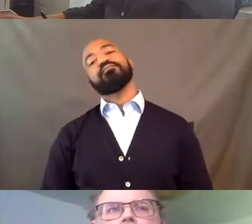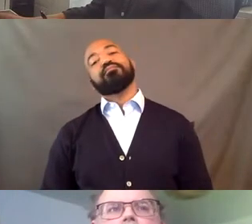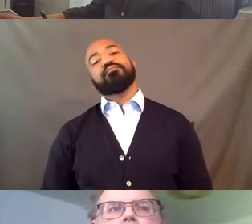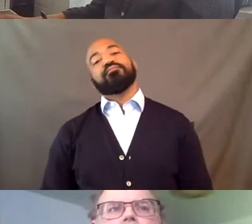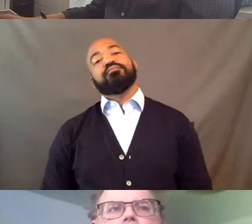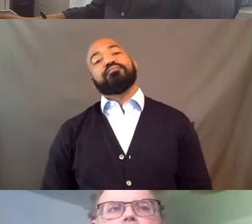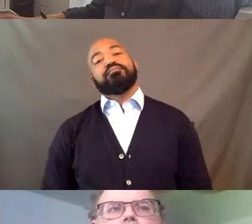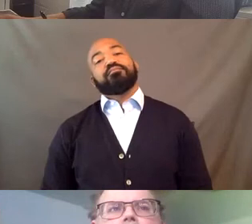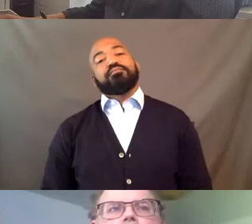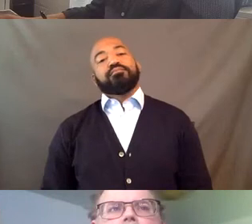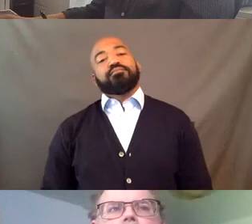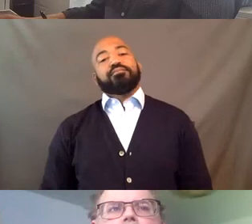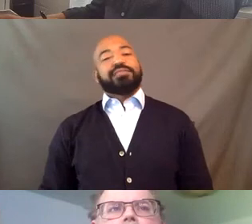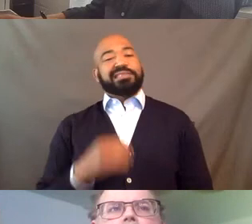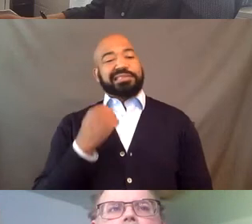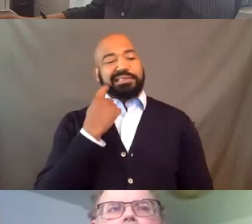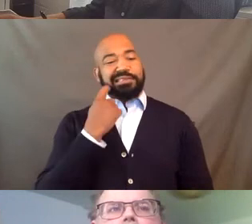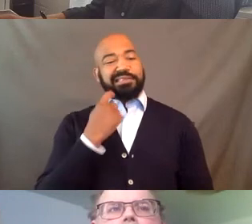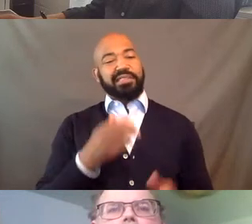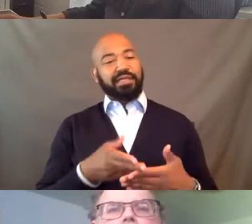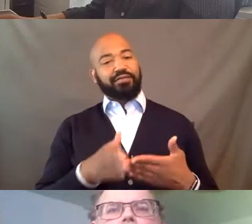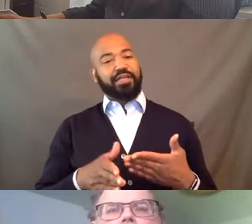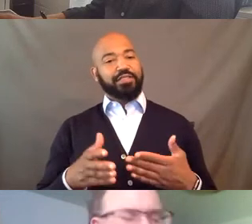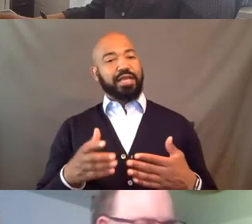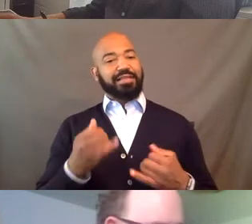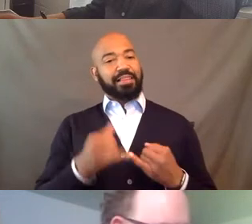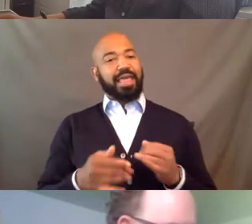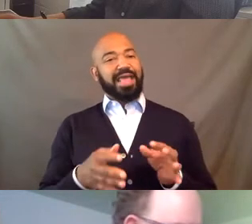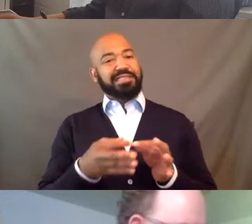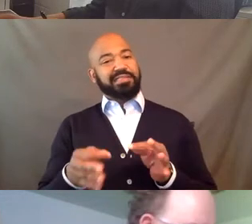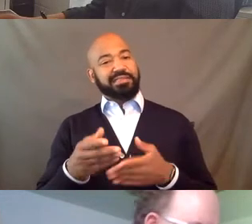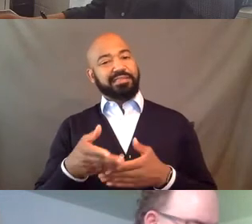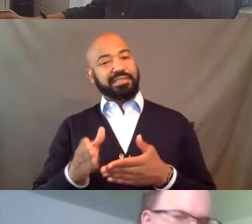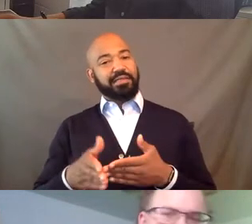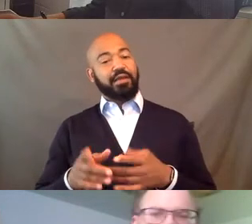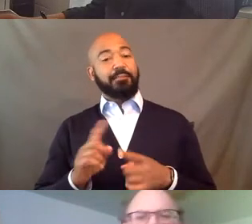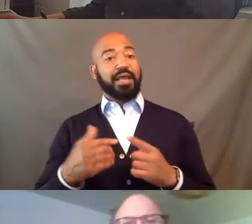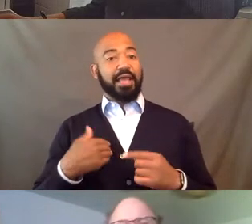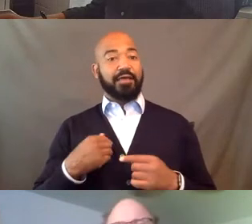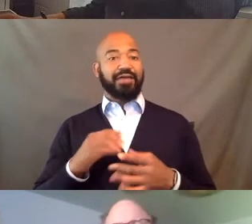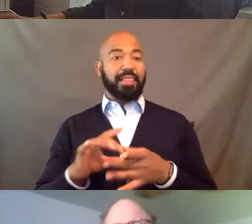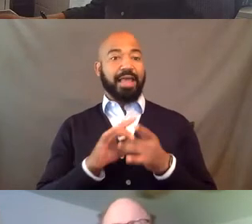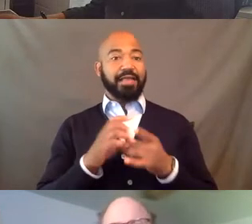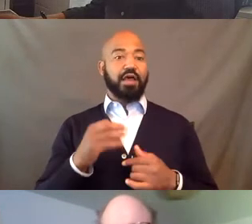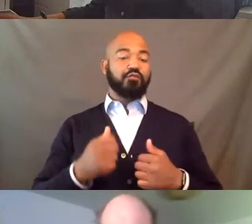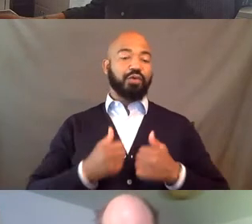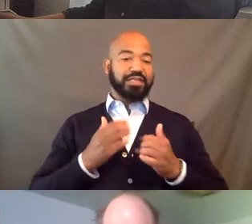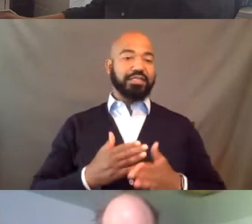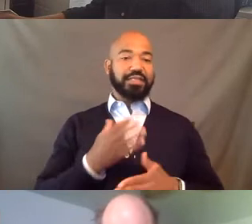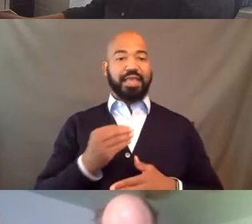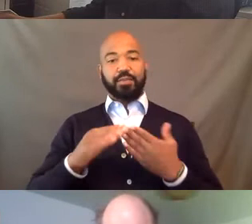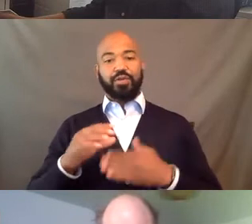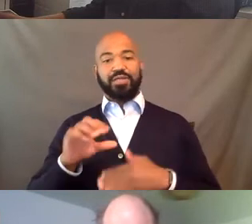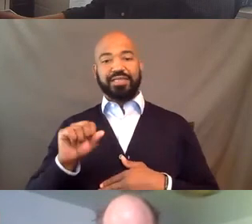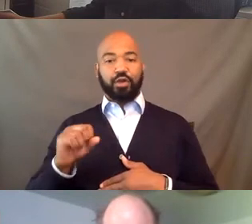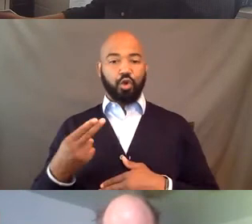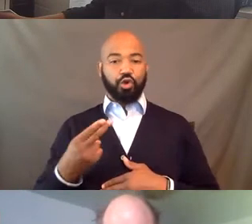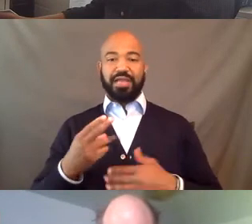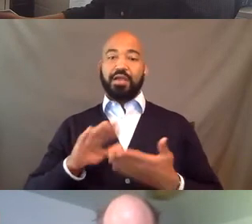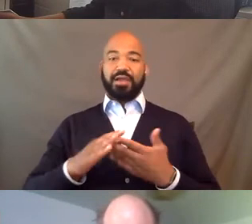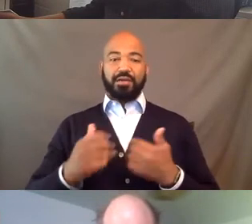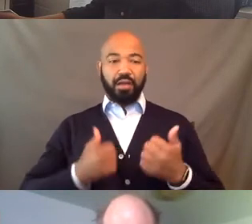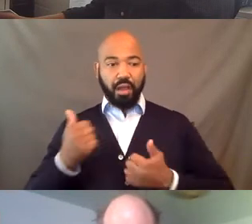I just finished the last bit, and my group can chime in, but I have an alliance of residents and community stakeholders being proactive